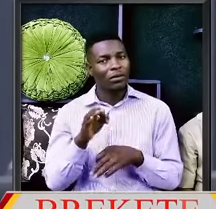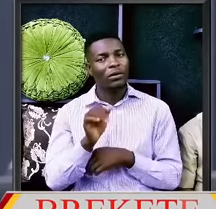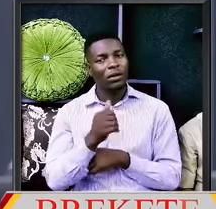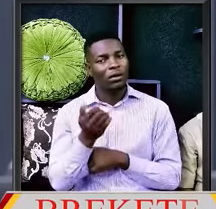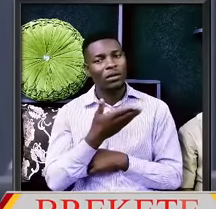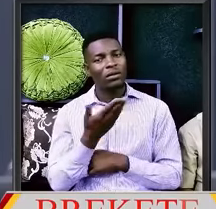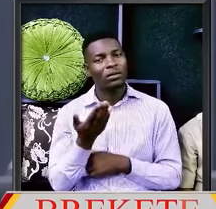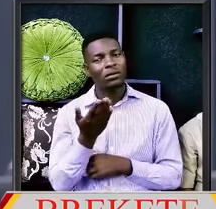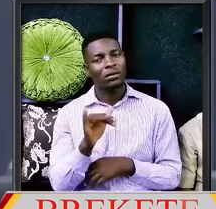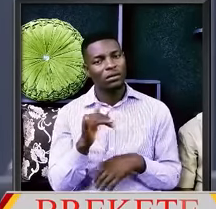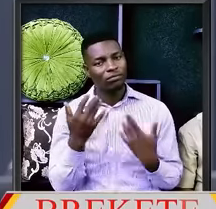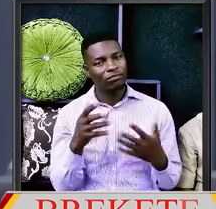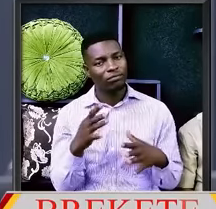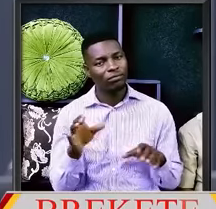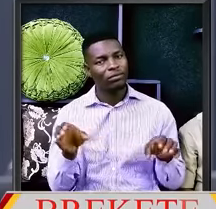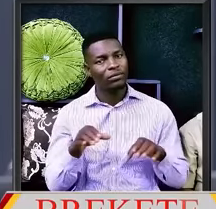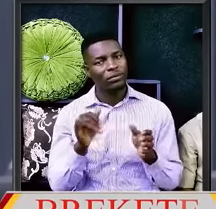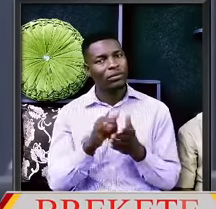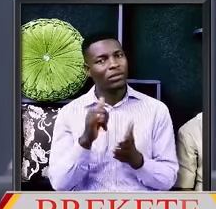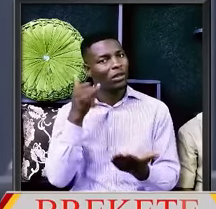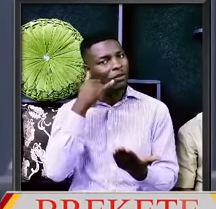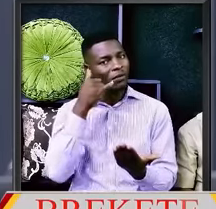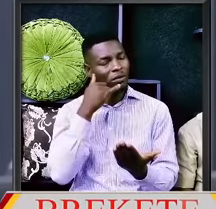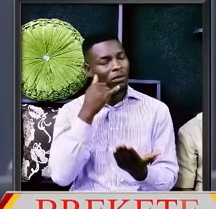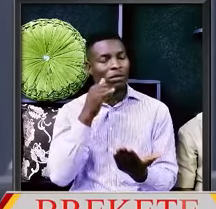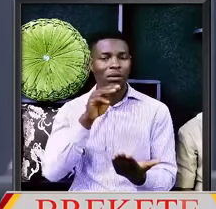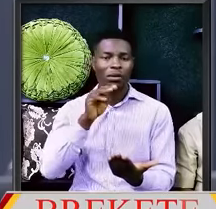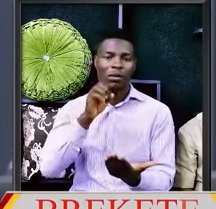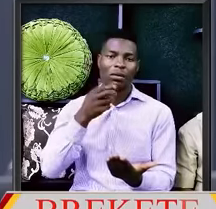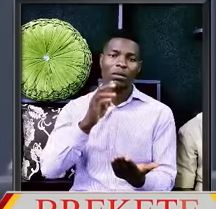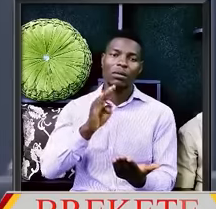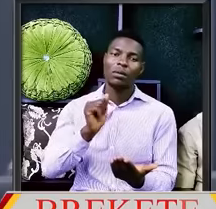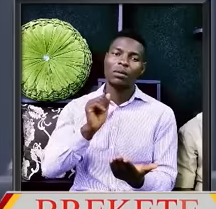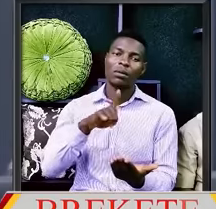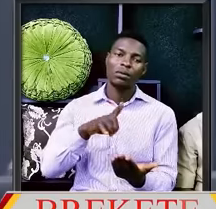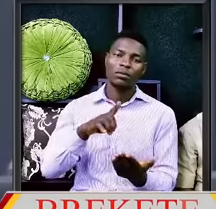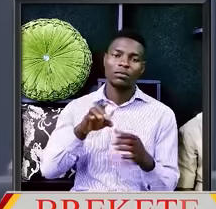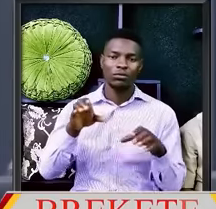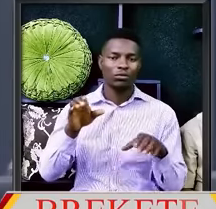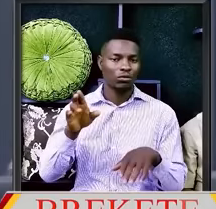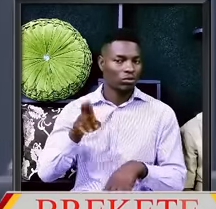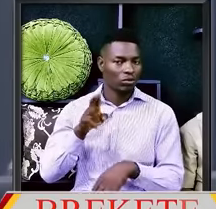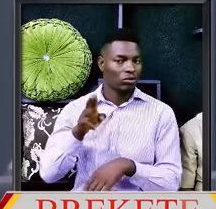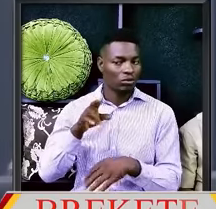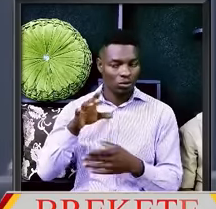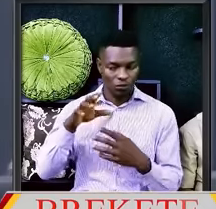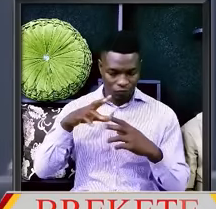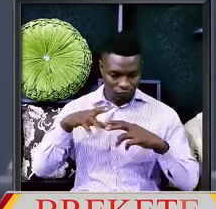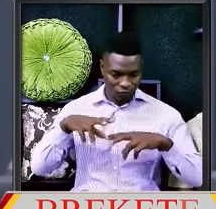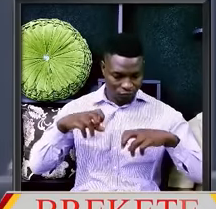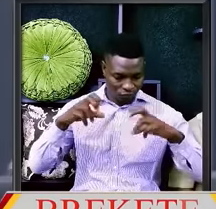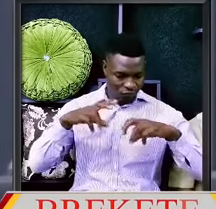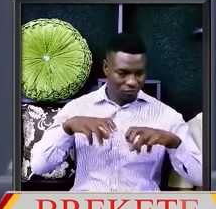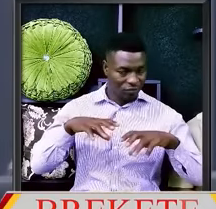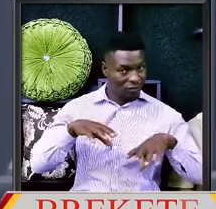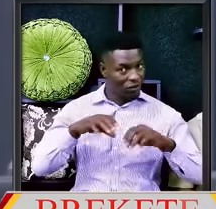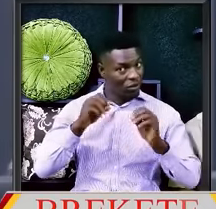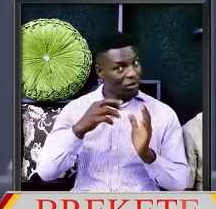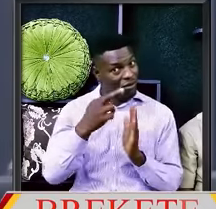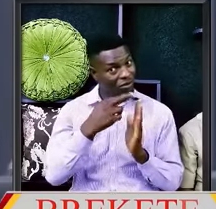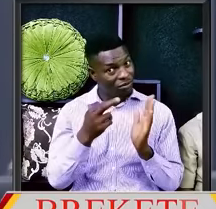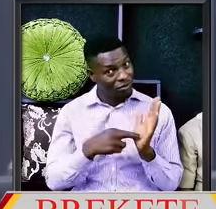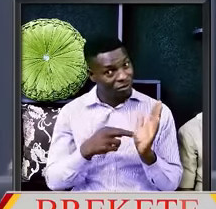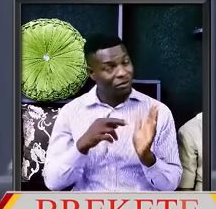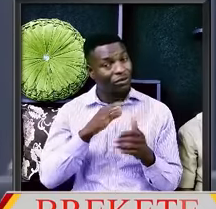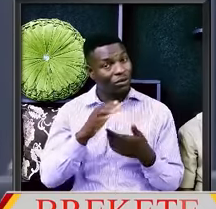help me do, that phone when Mohbad’s they use, they go investigate and they go take the record